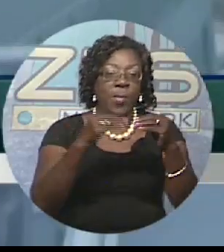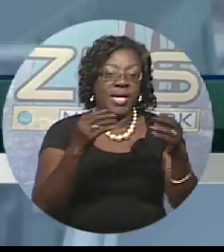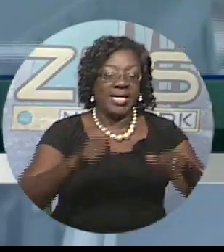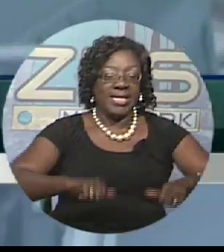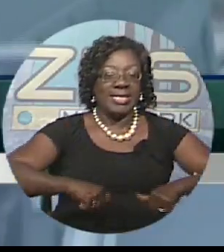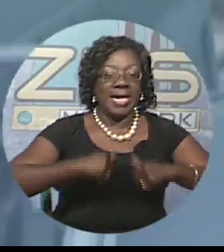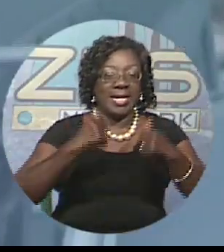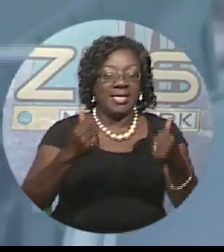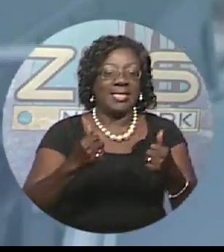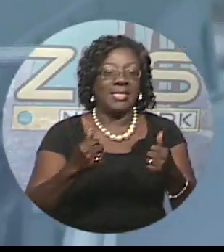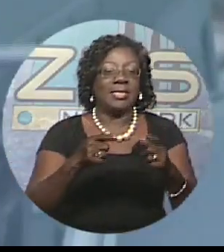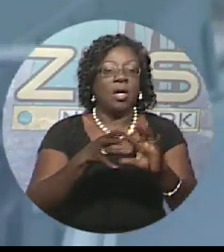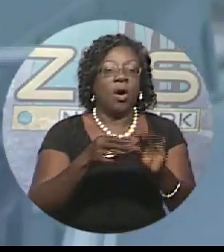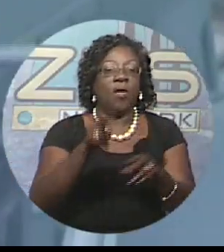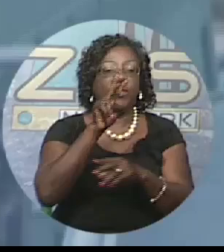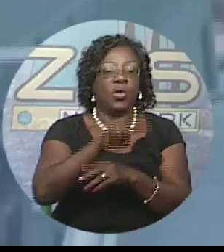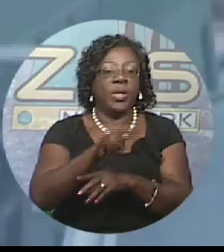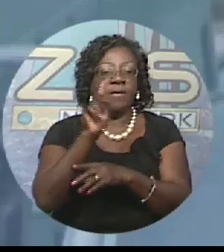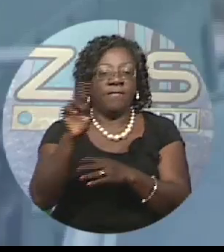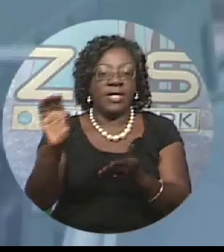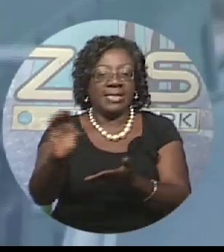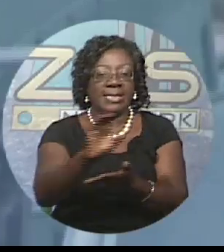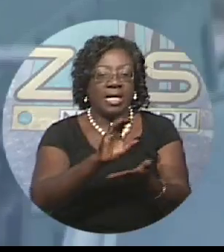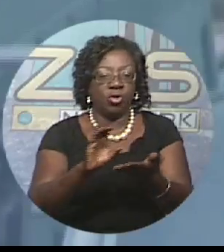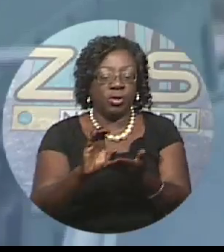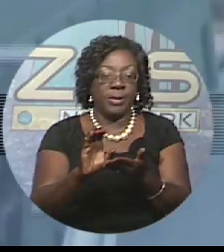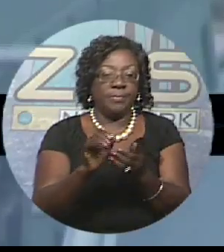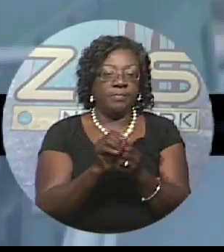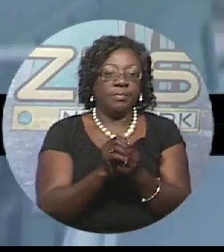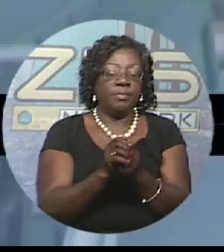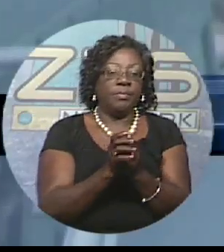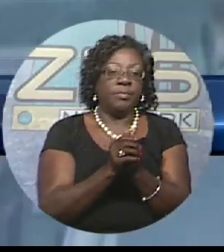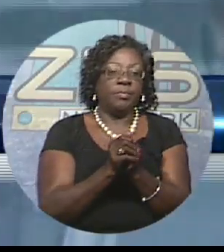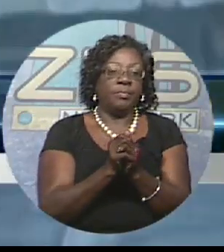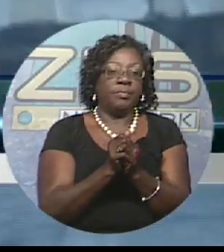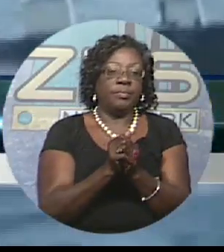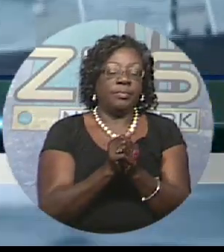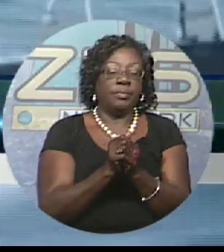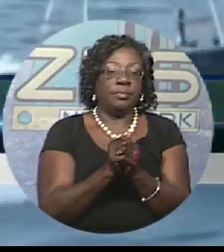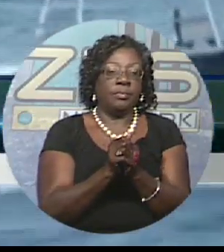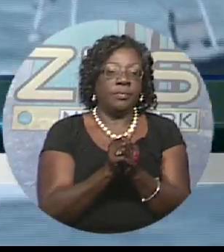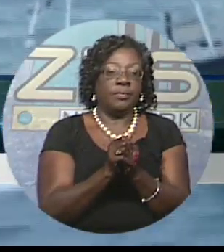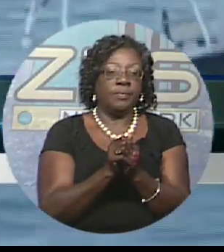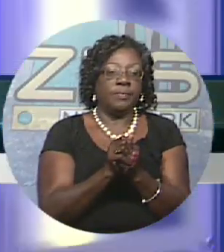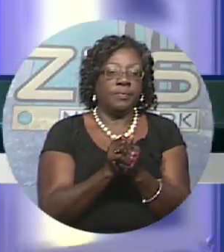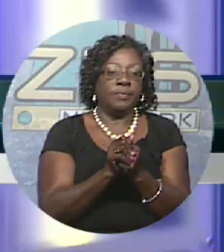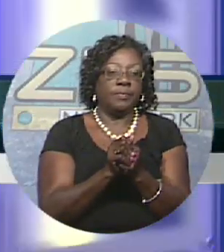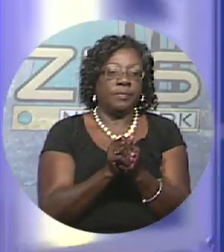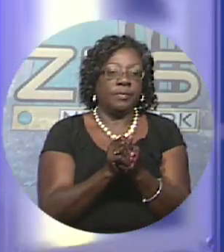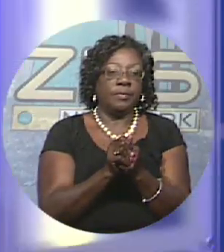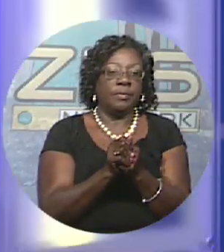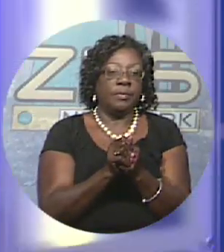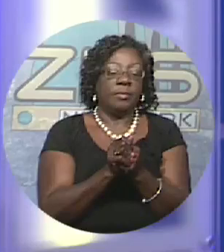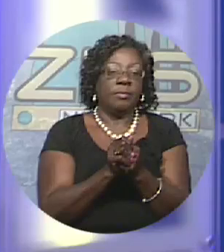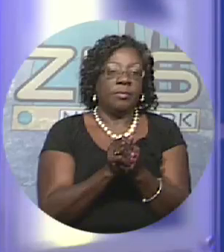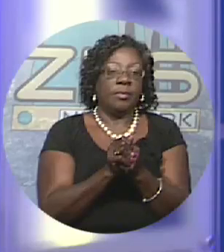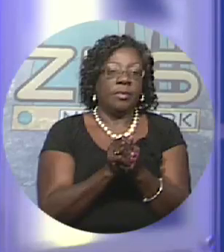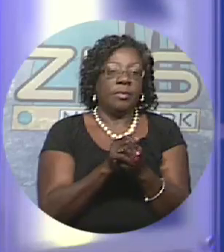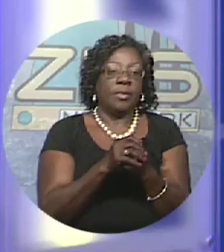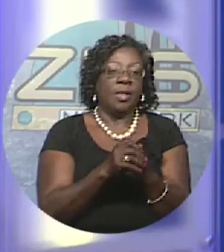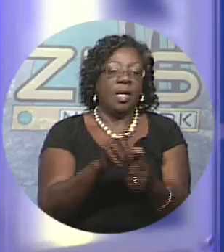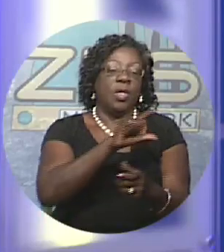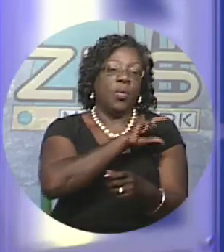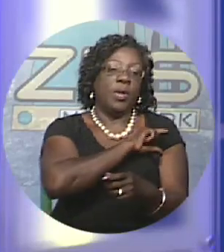project is expected to be completed by 2015. Altavis Munnings, ZNS Network News. Now to news from the